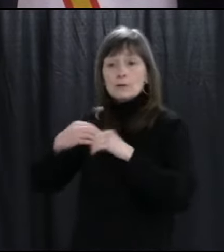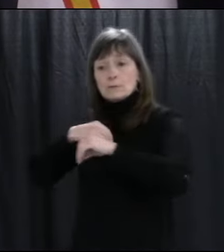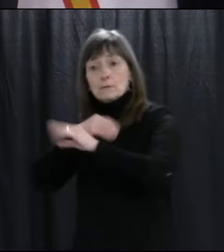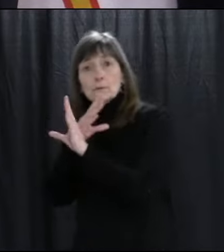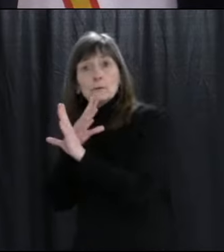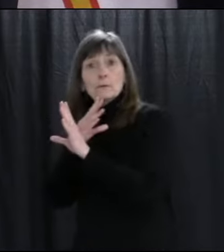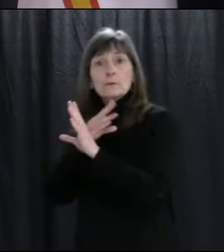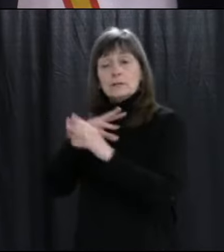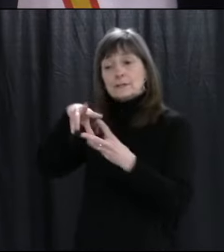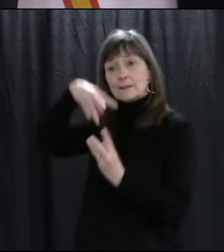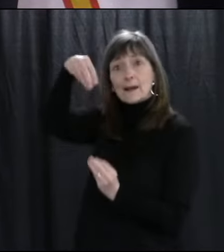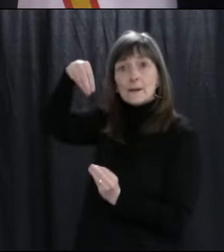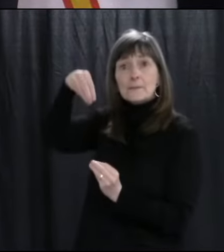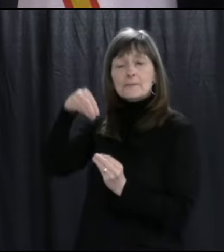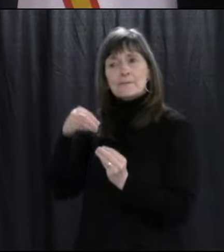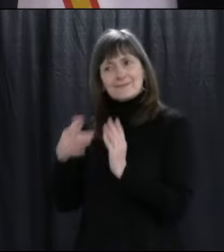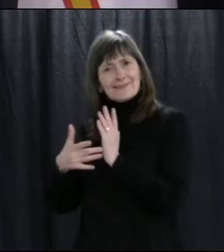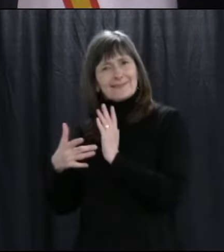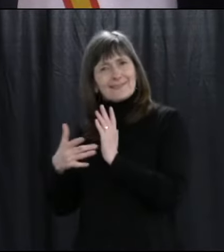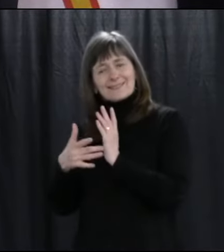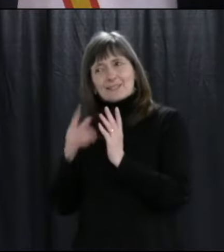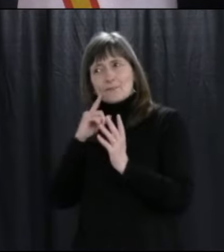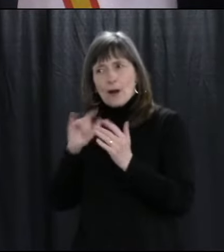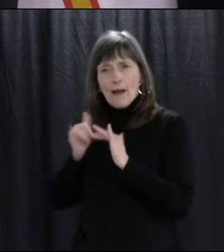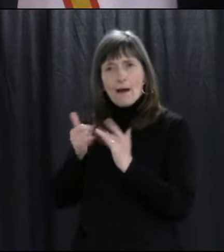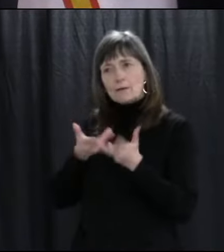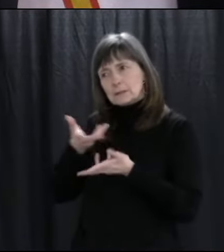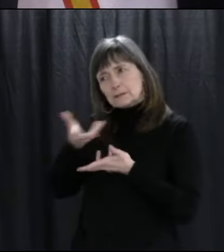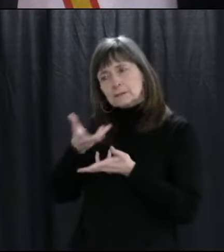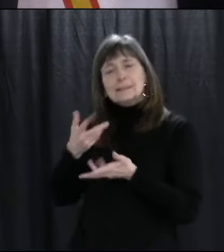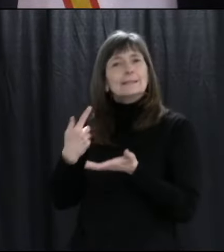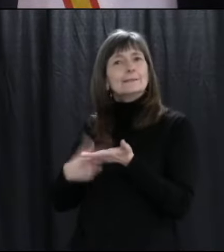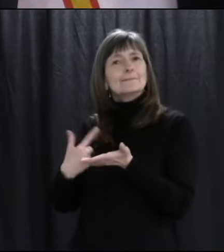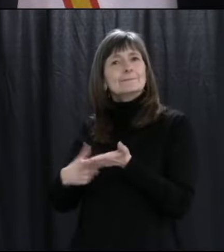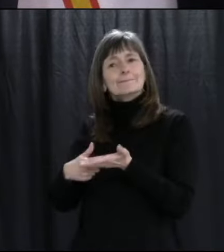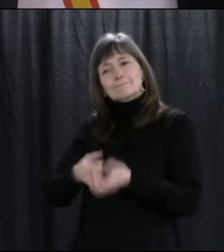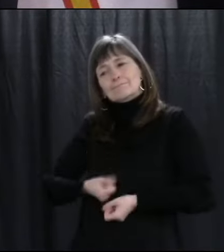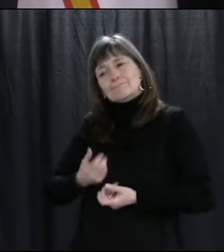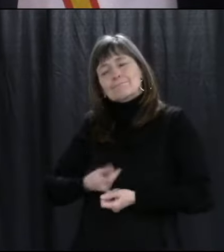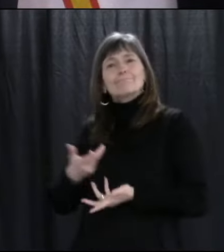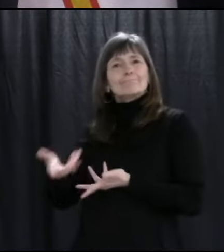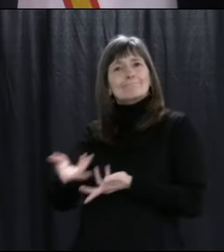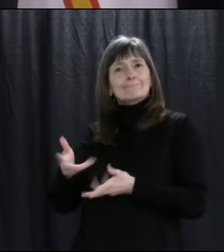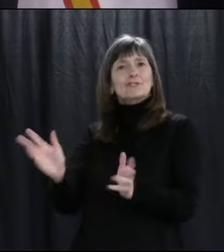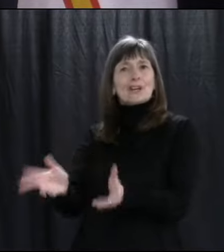technology like Skype. We are all finding new ways to connect during this challenging time.